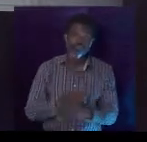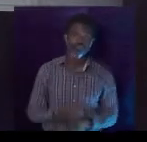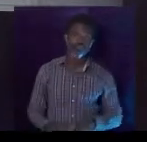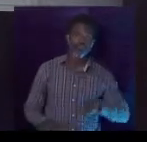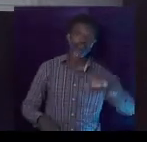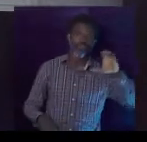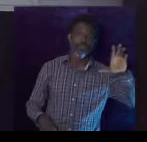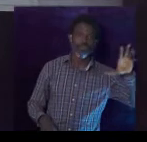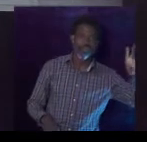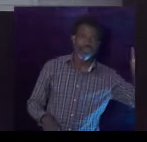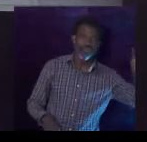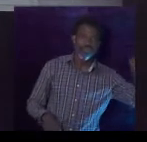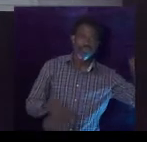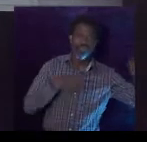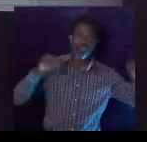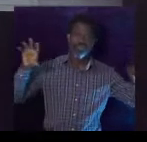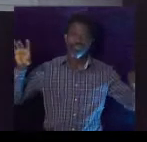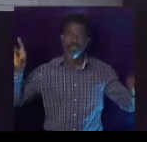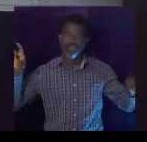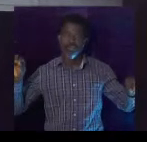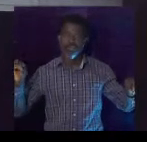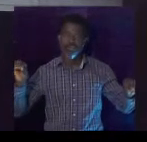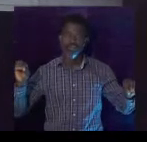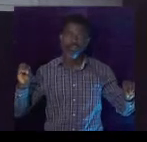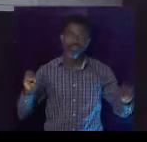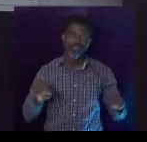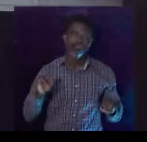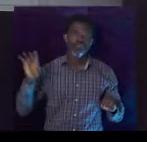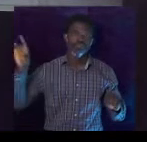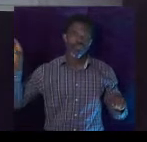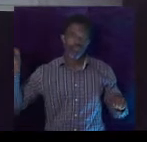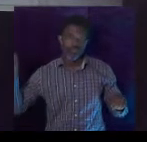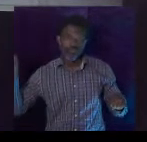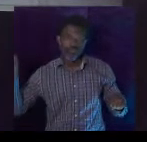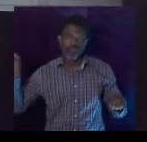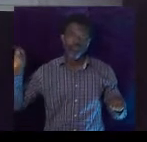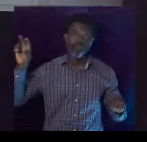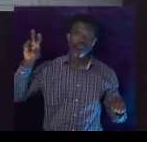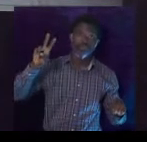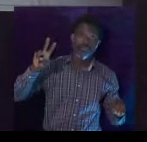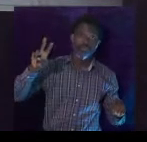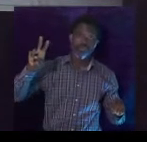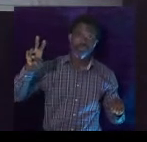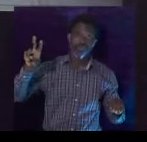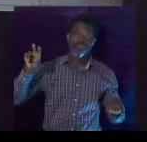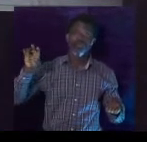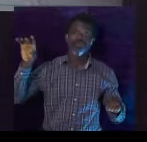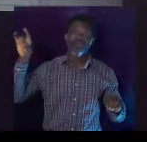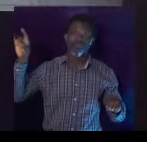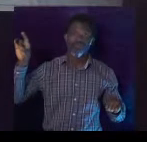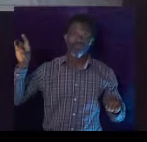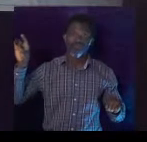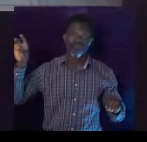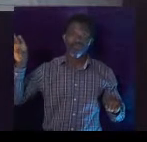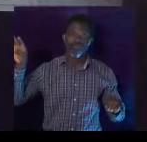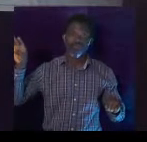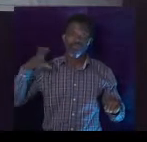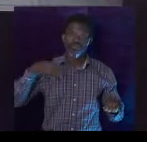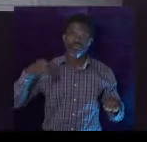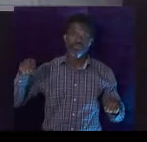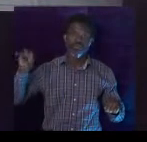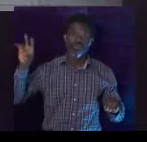70 and 80, so we need to count the twos after 70. 70, 72, 74, 76,